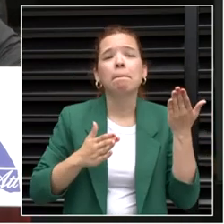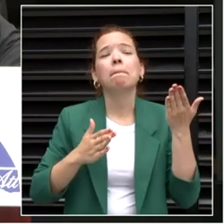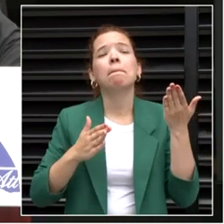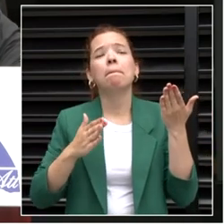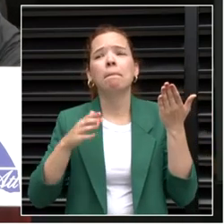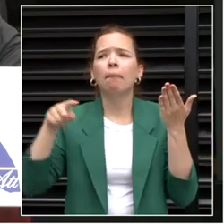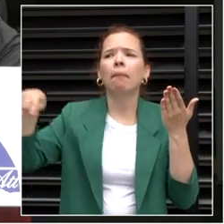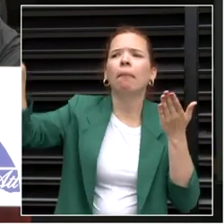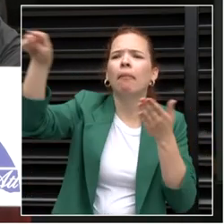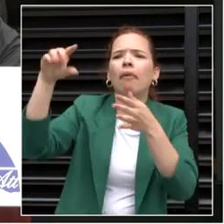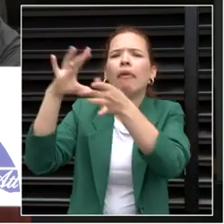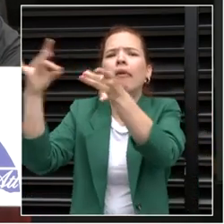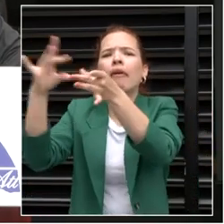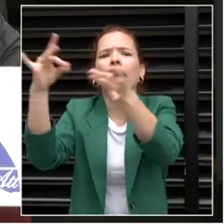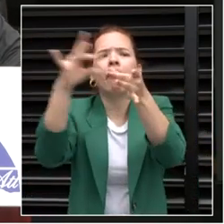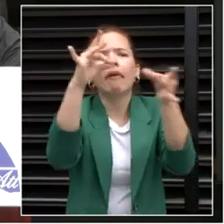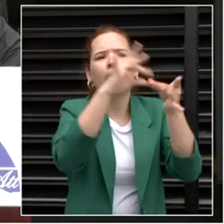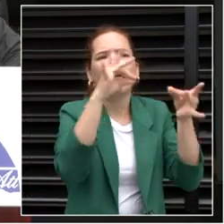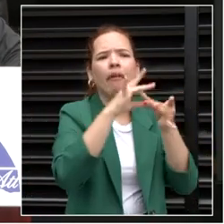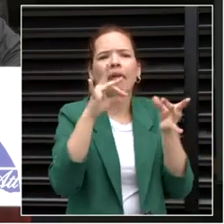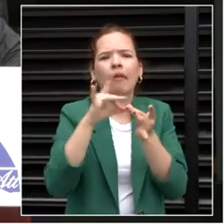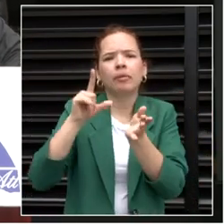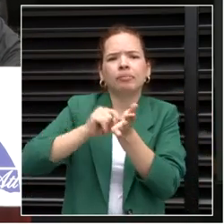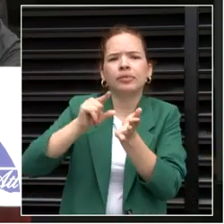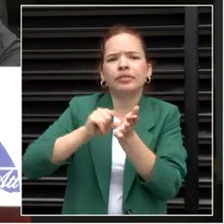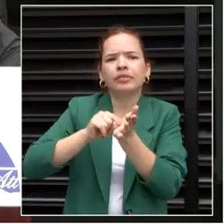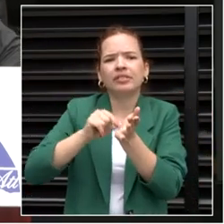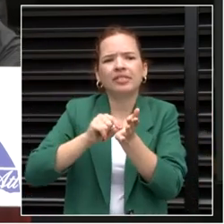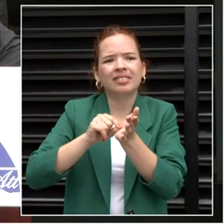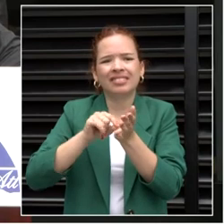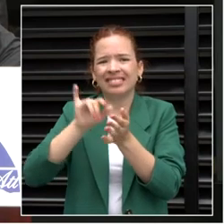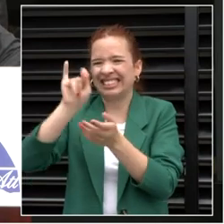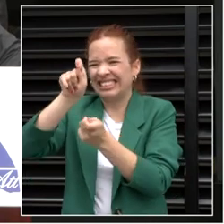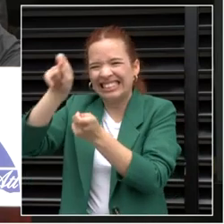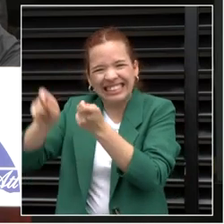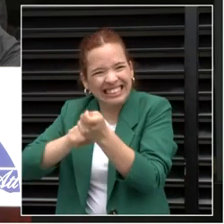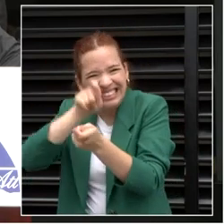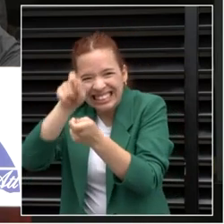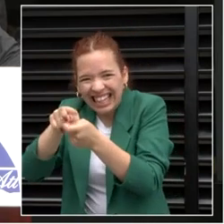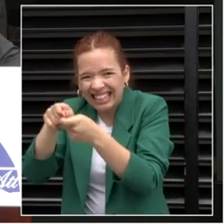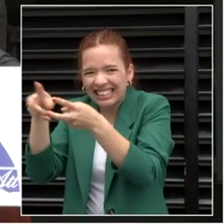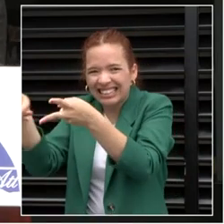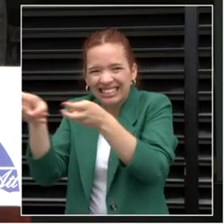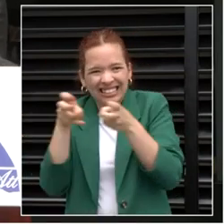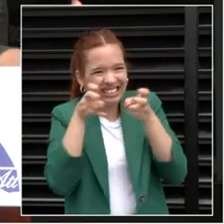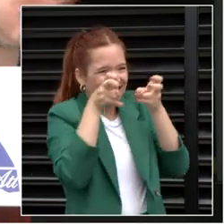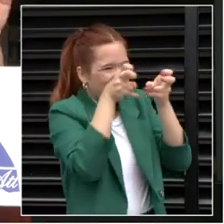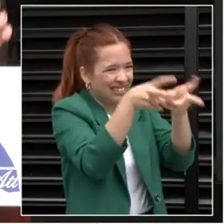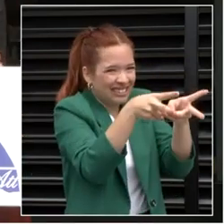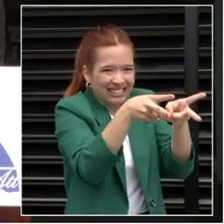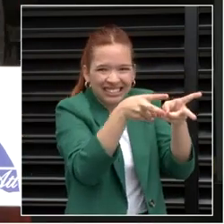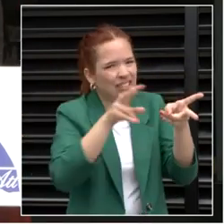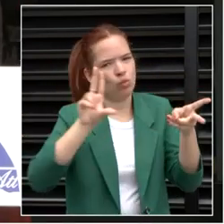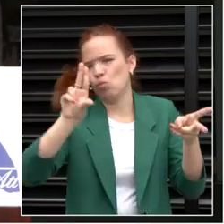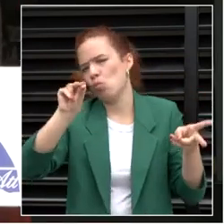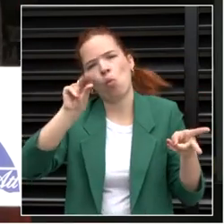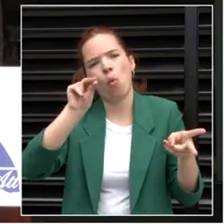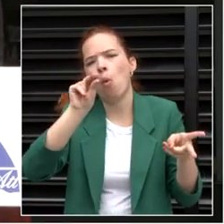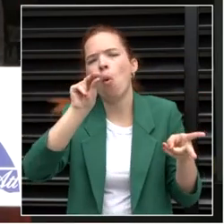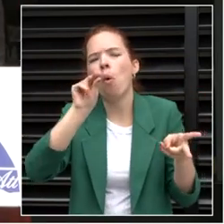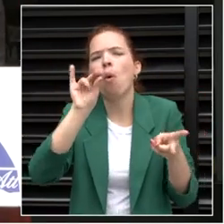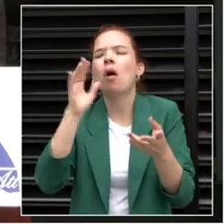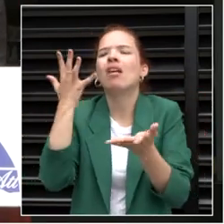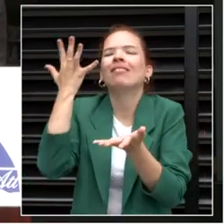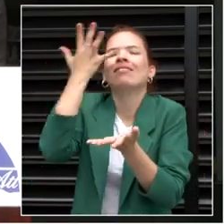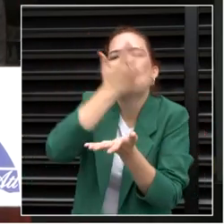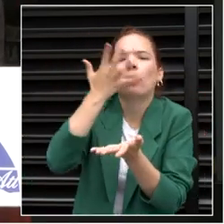called it an exact replica of the 930. That's not true at all. What we wanted to replicate was the basic form of it,